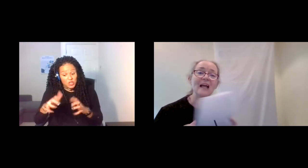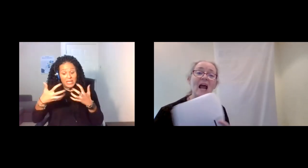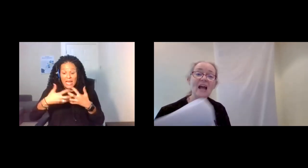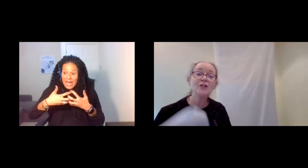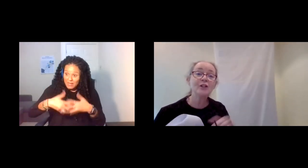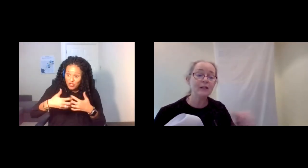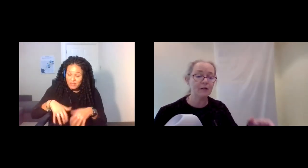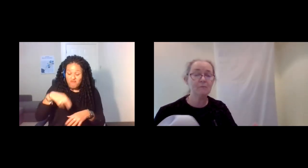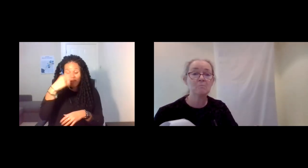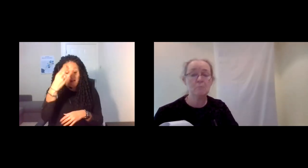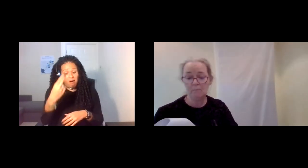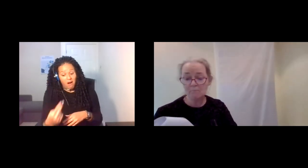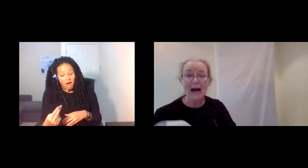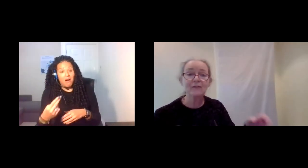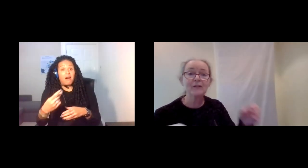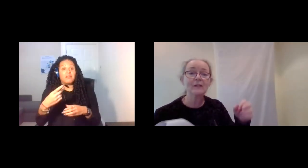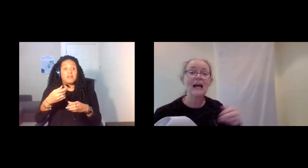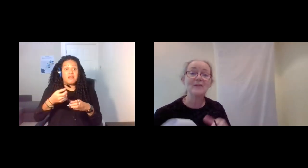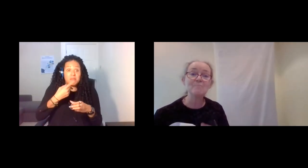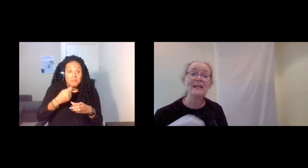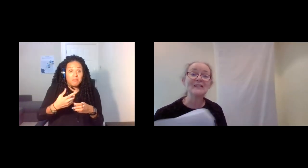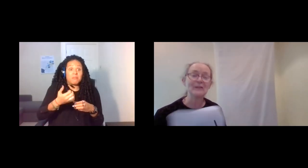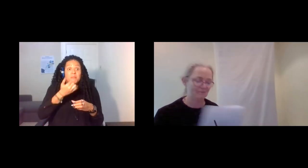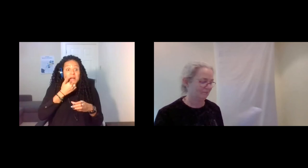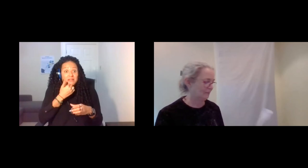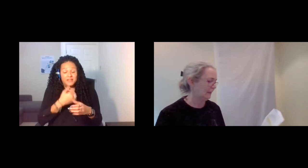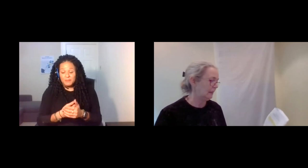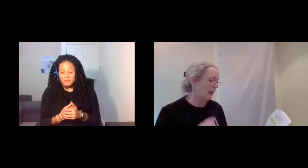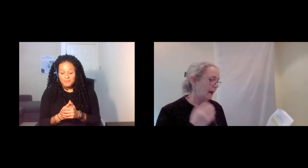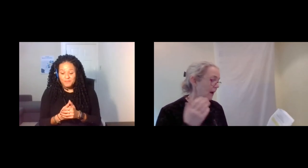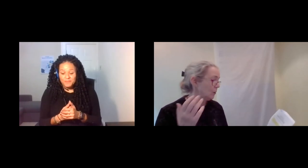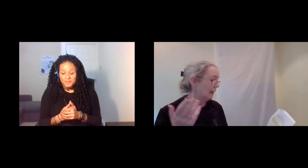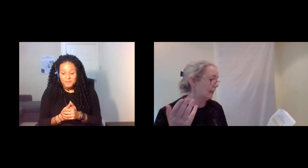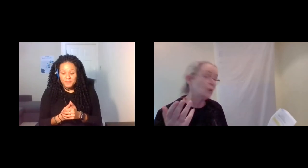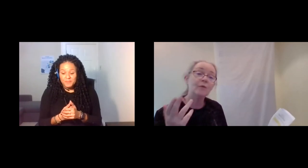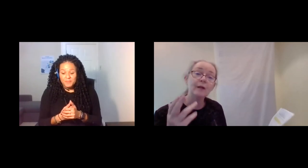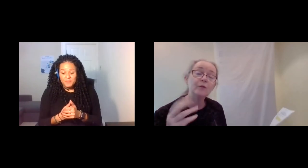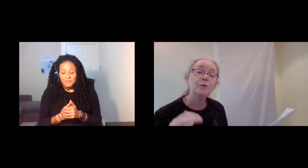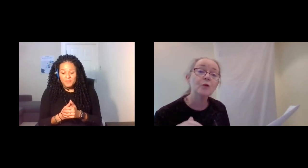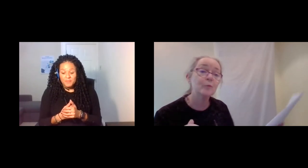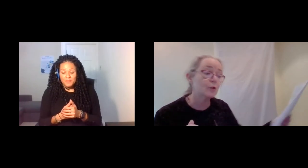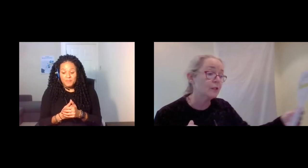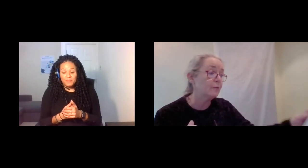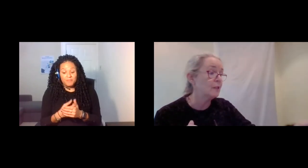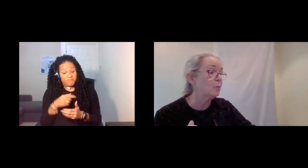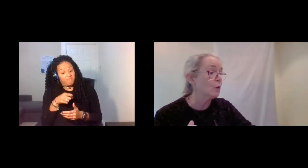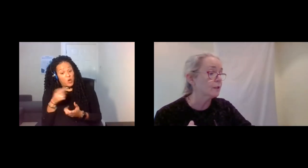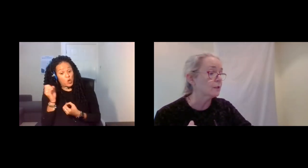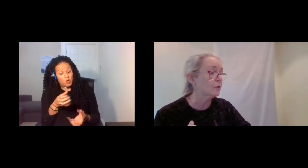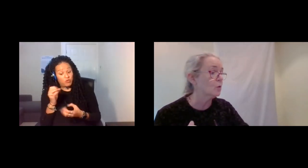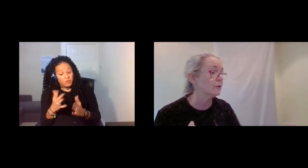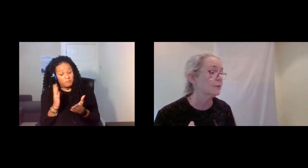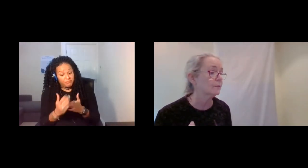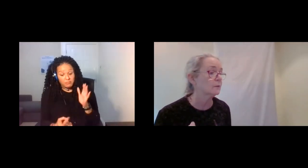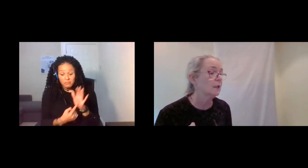technology, engineering, maths, and medicine, and whose contributions have been important,